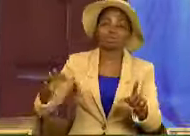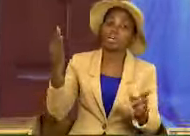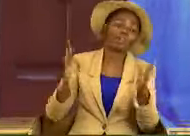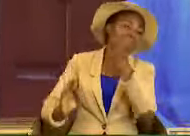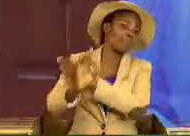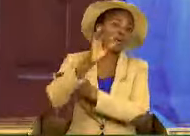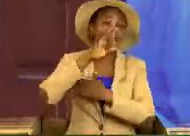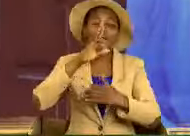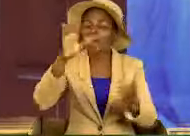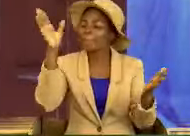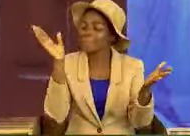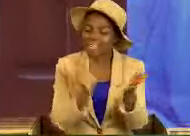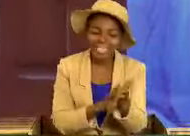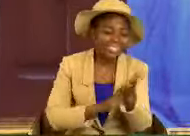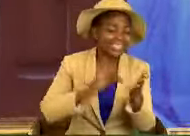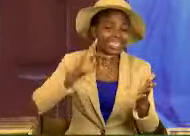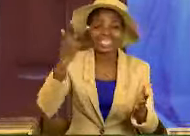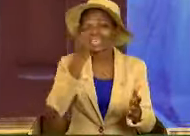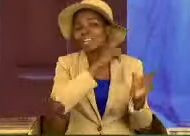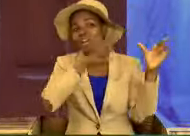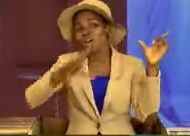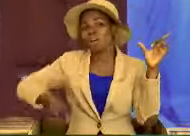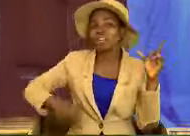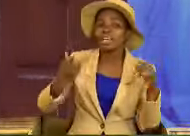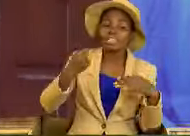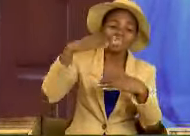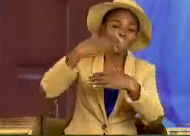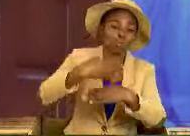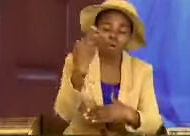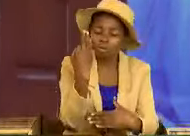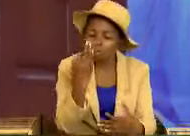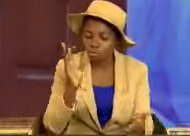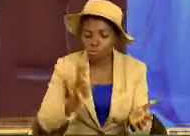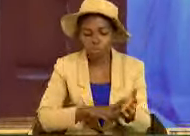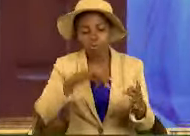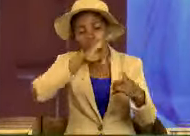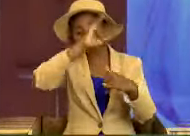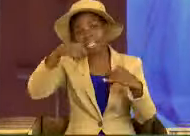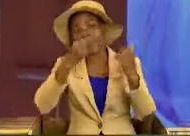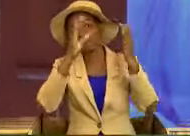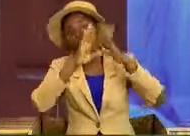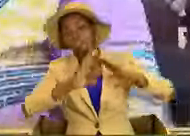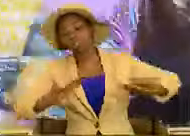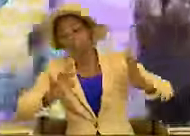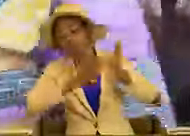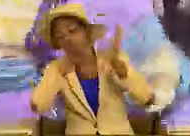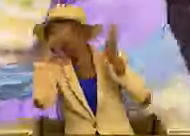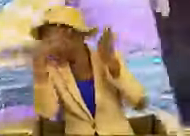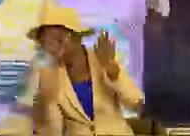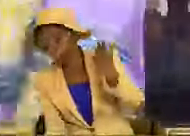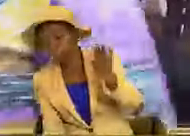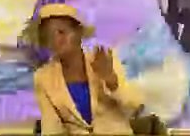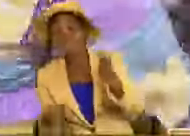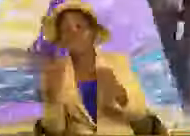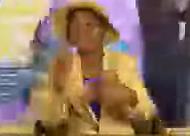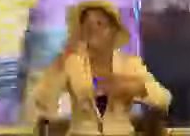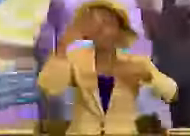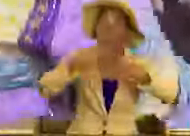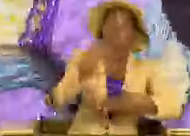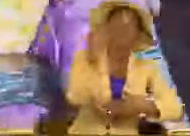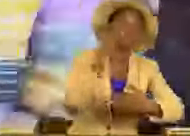of God were praising the Lord the was of Jero fell down the walls of